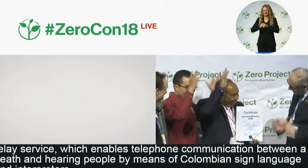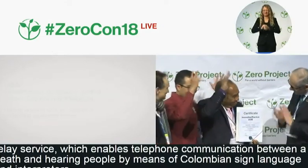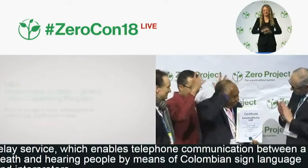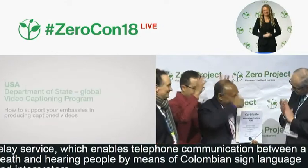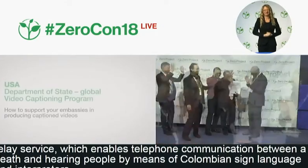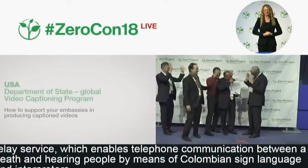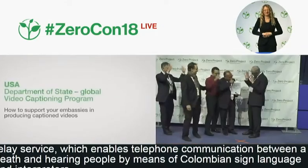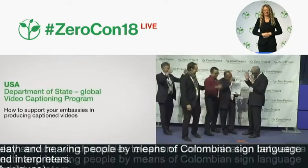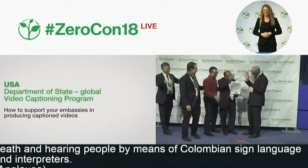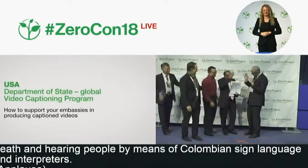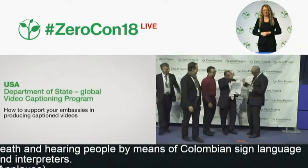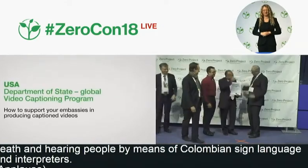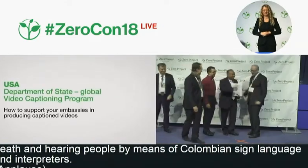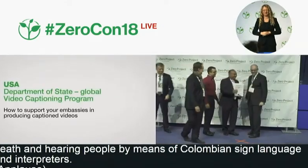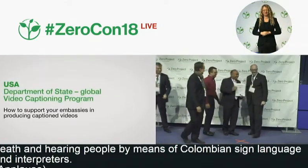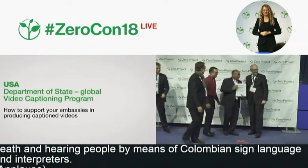Thank you.